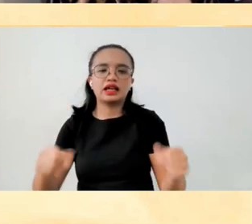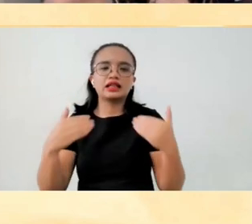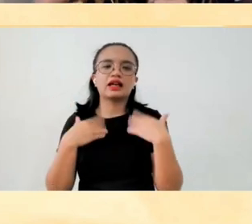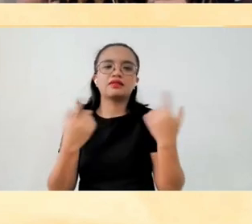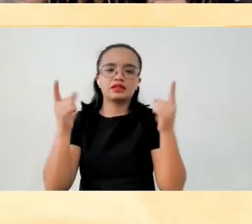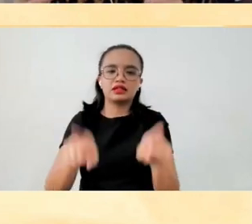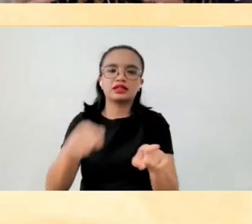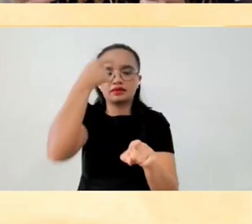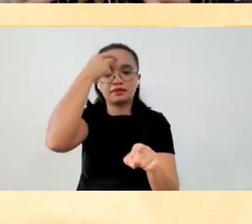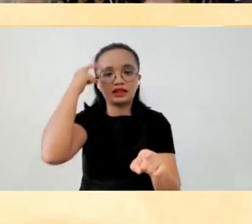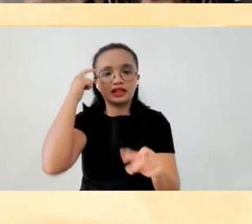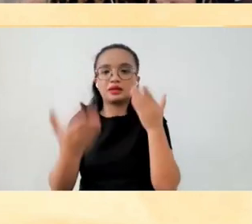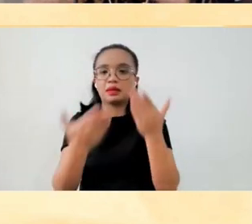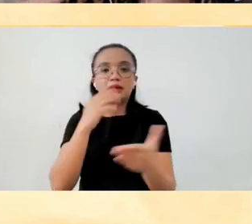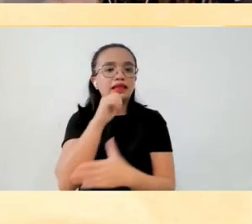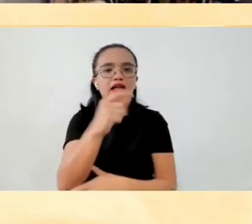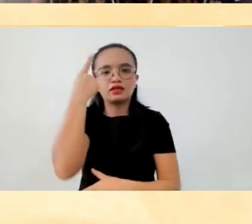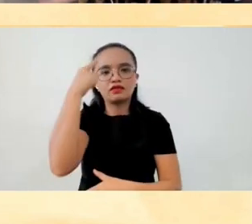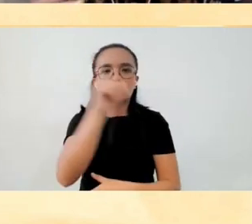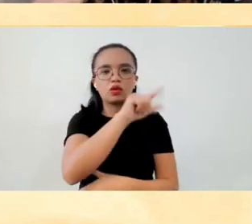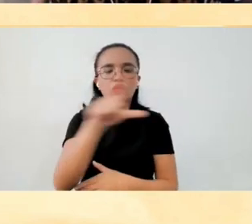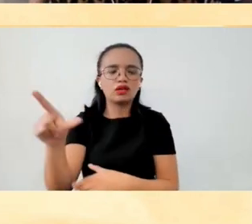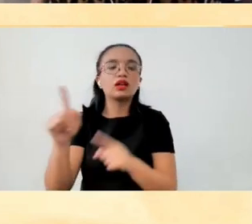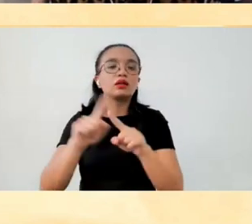children. Maybe not for all, but there are certain